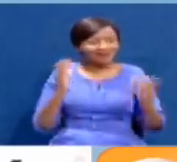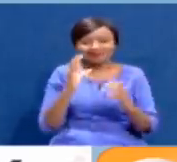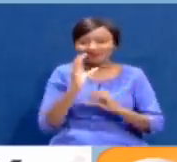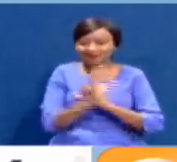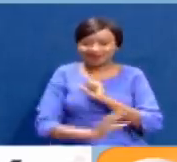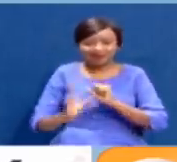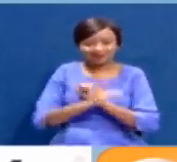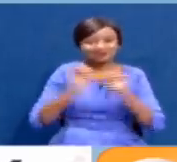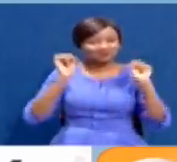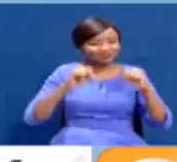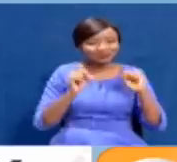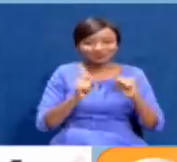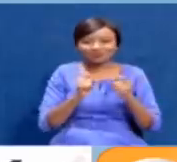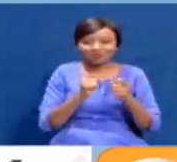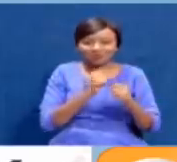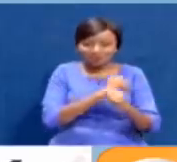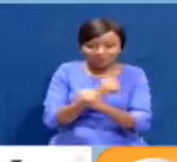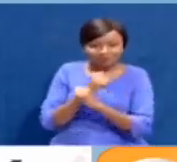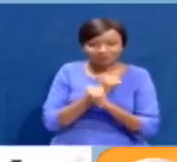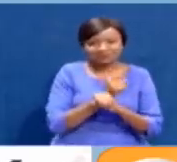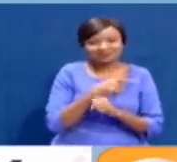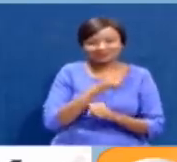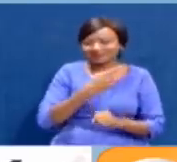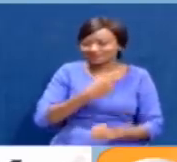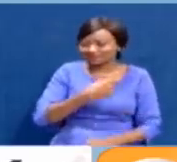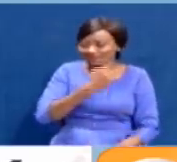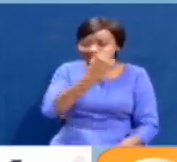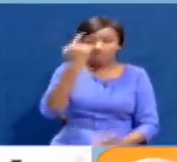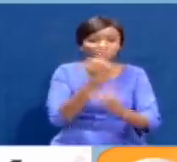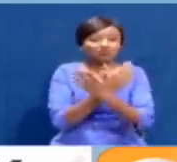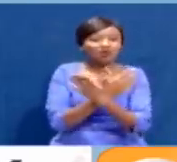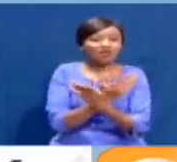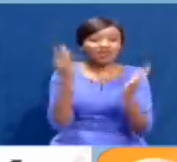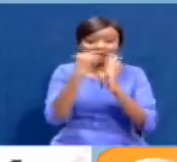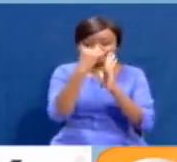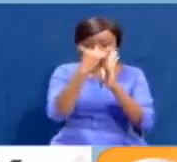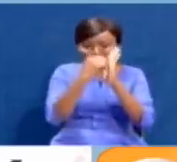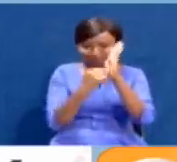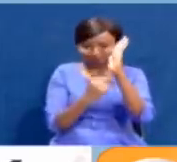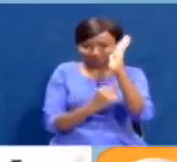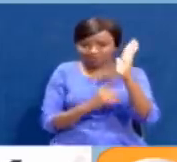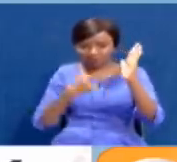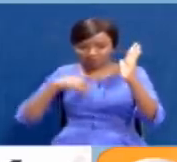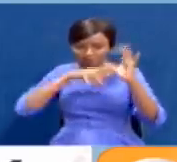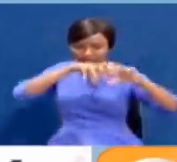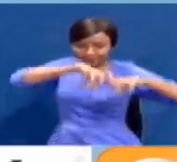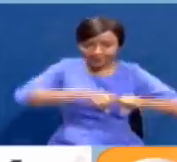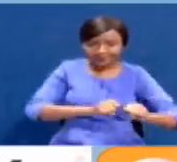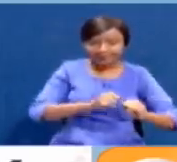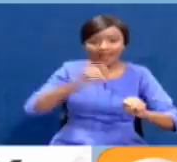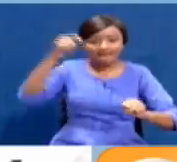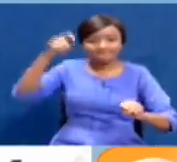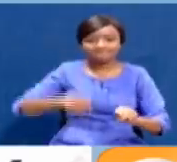level possible. And whatever measures we take should be a